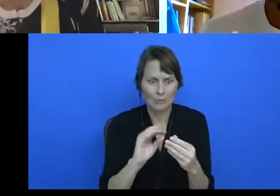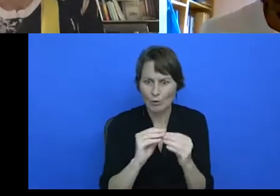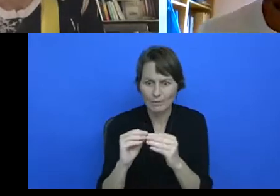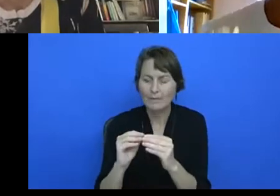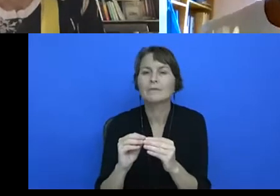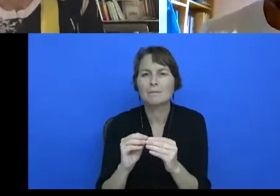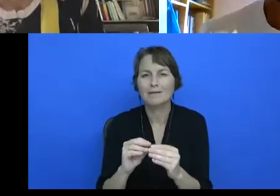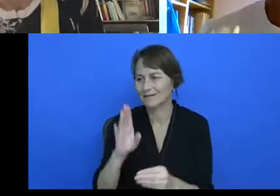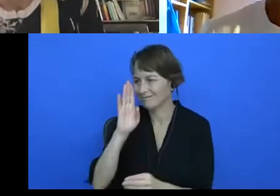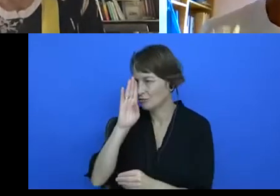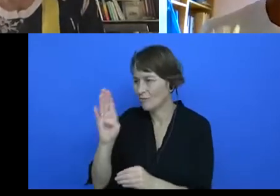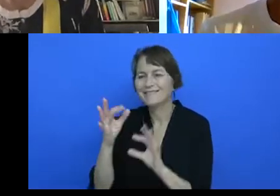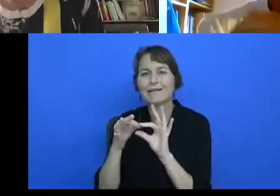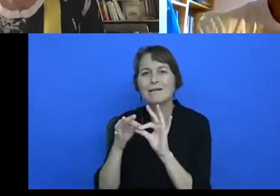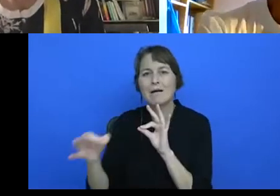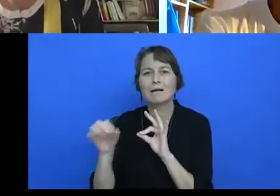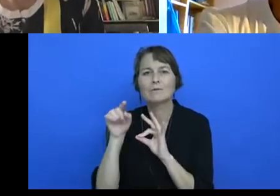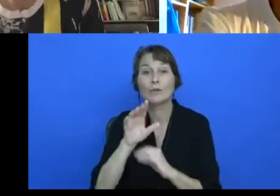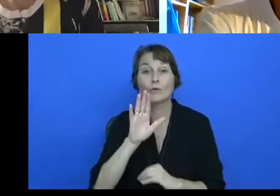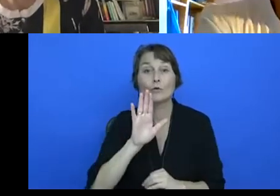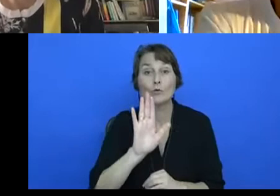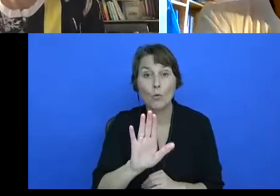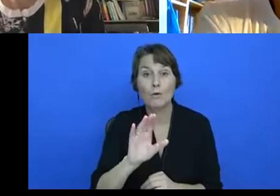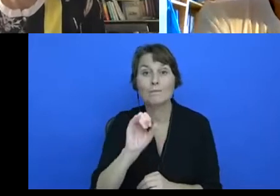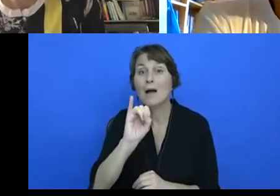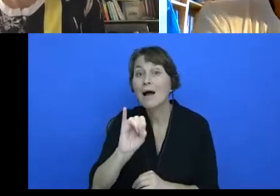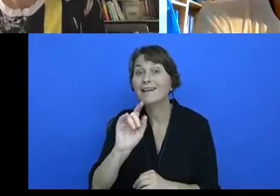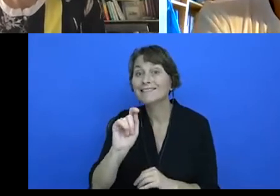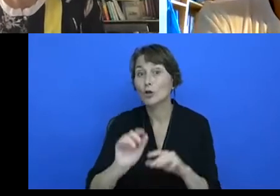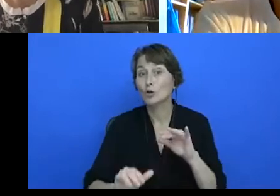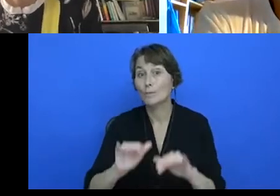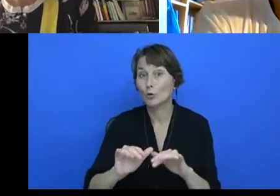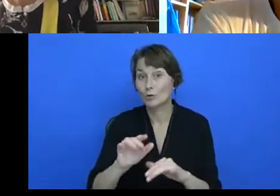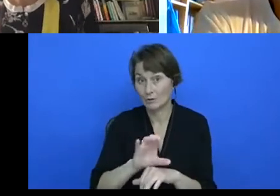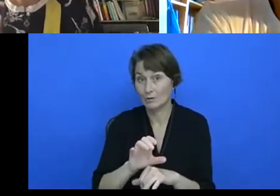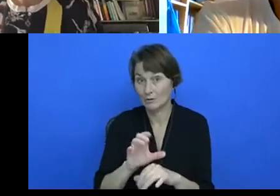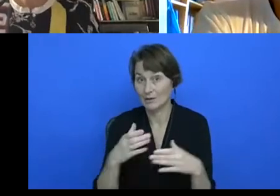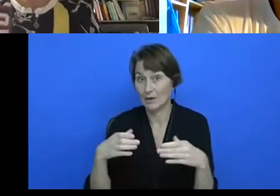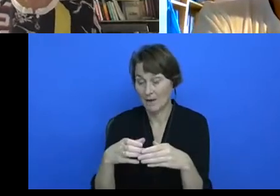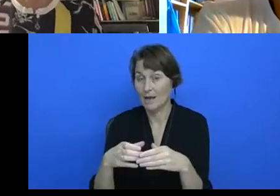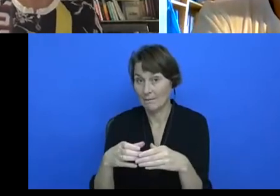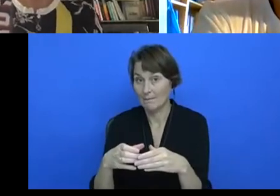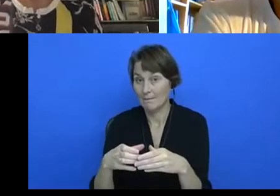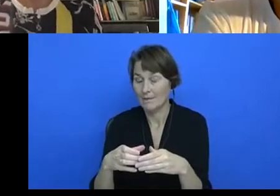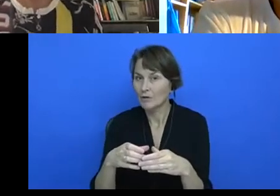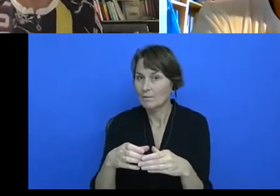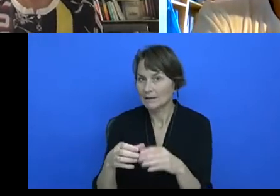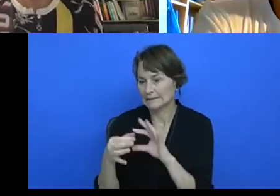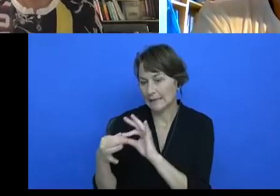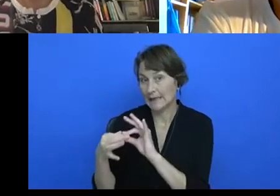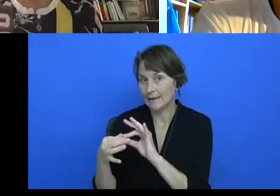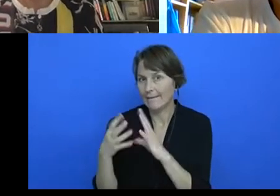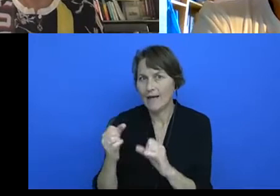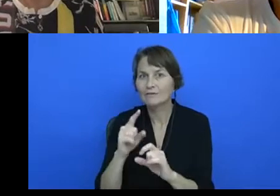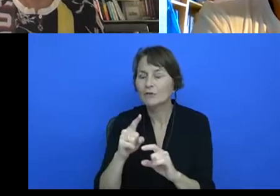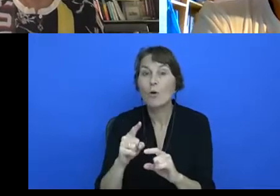making sure that they're not changing anything behind the scenes that they haven't told you about, which in big institutions, IT departments like to do. So just make sure that